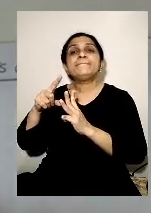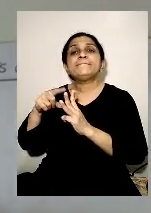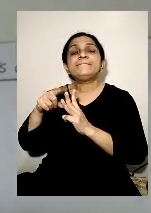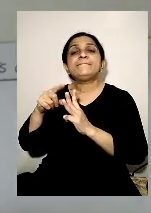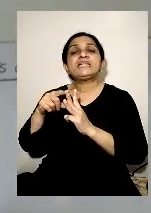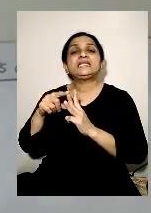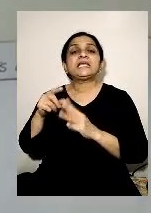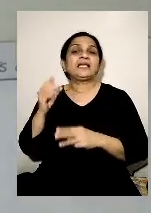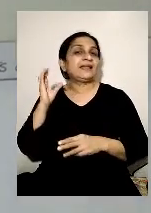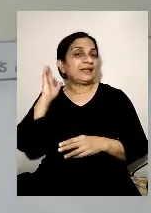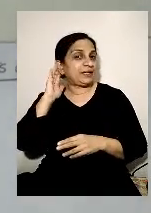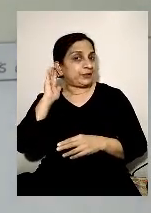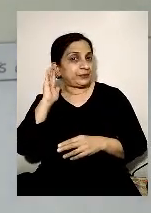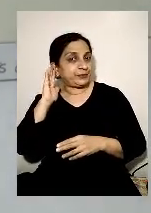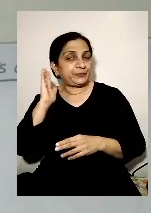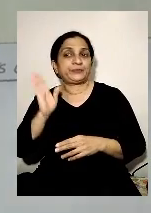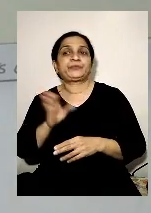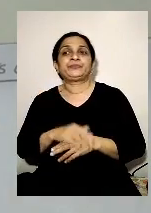this